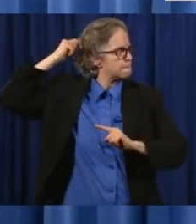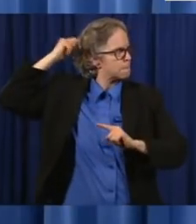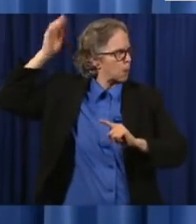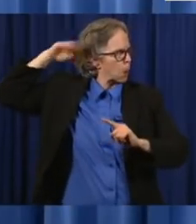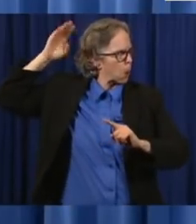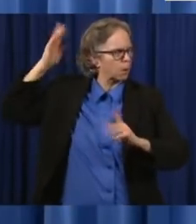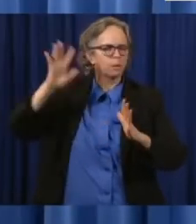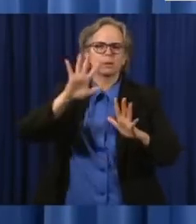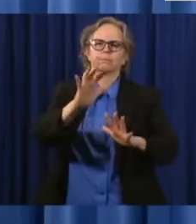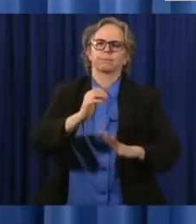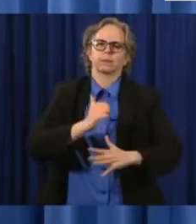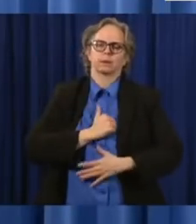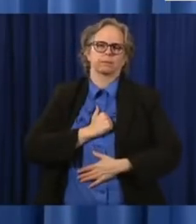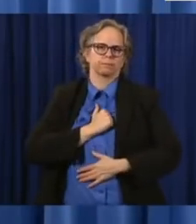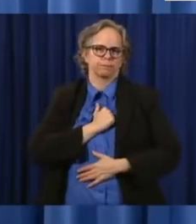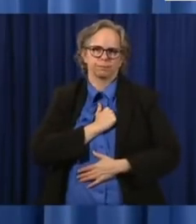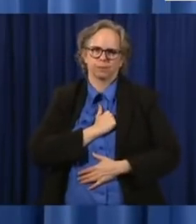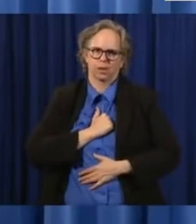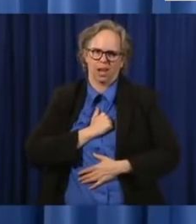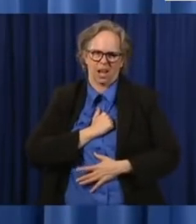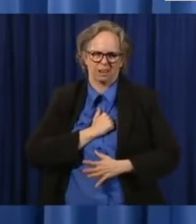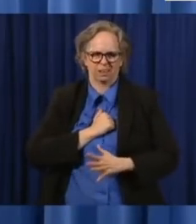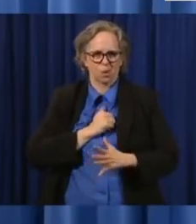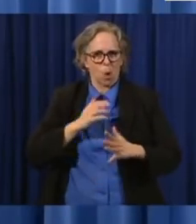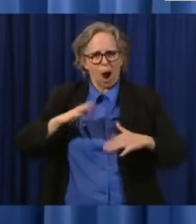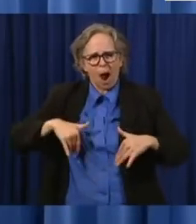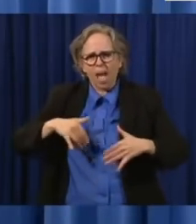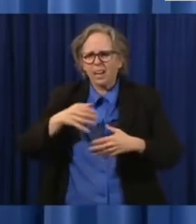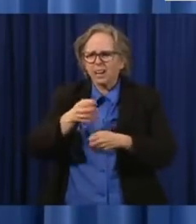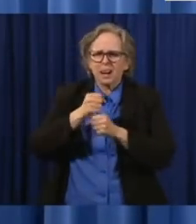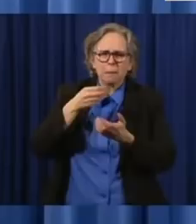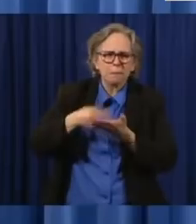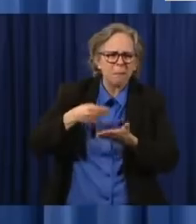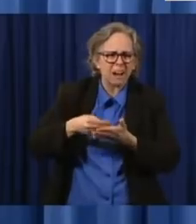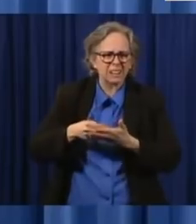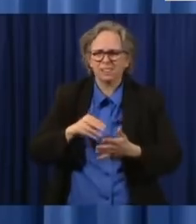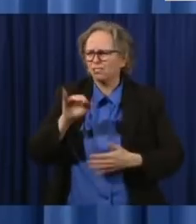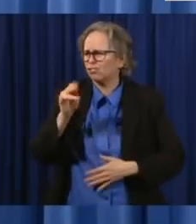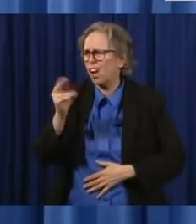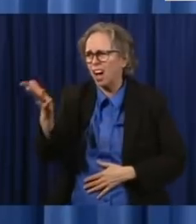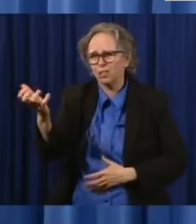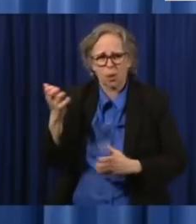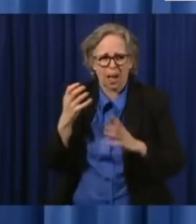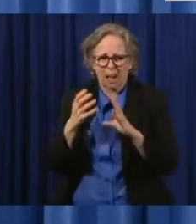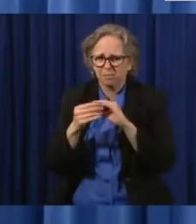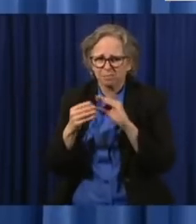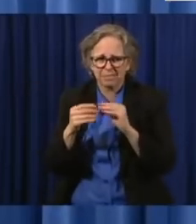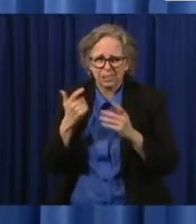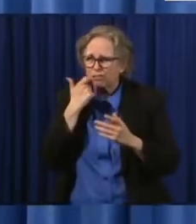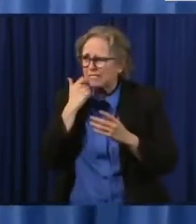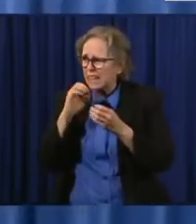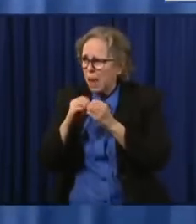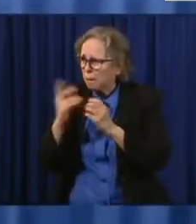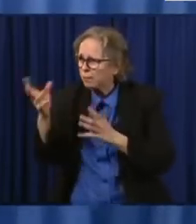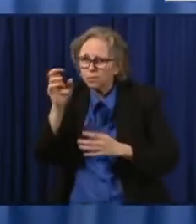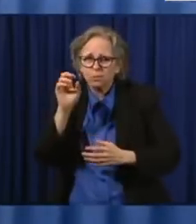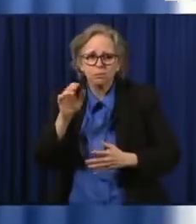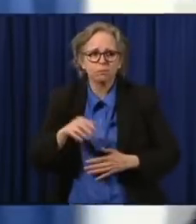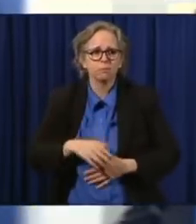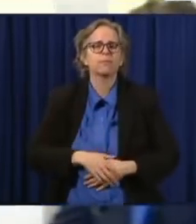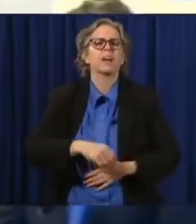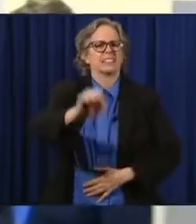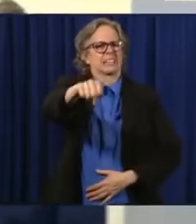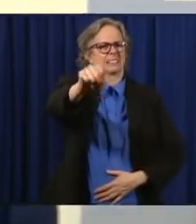for, those who have not gotten it yet. John, you probably have, I don't know if you have recent numbers on that or what you have. Yeah. But,